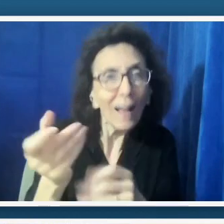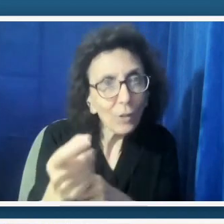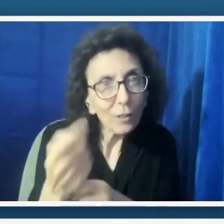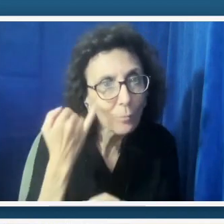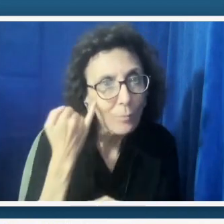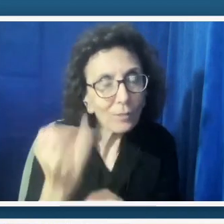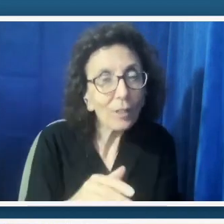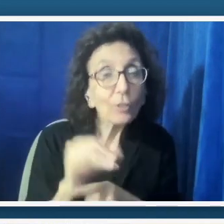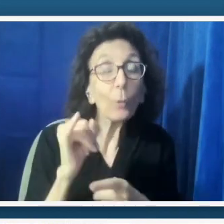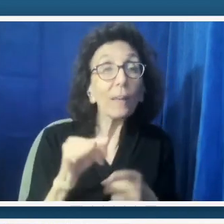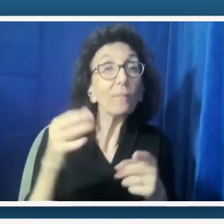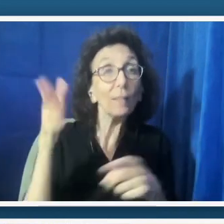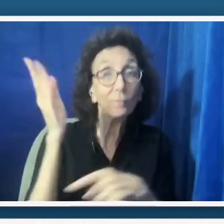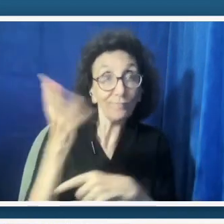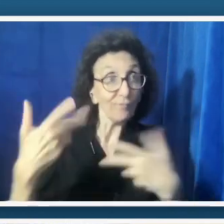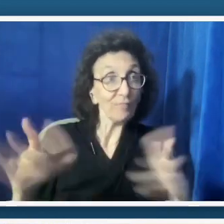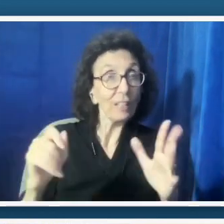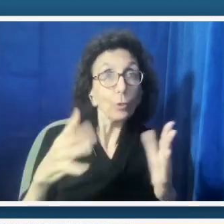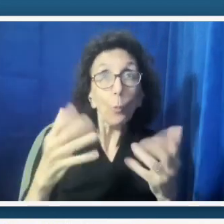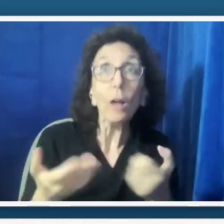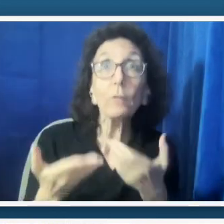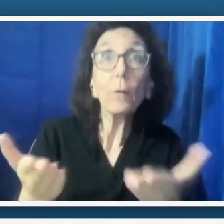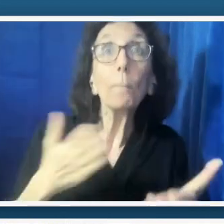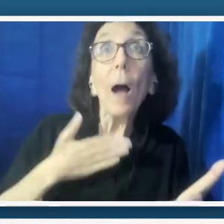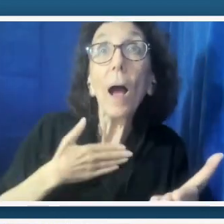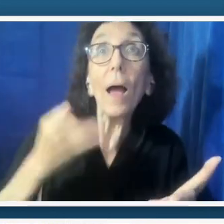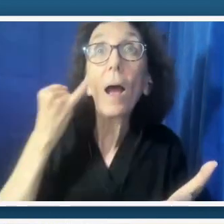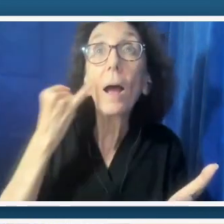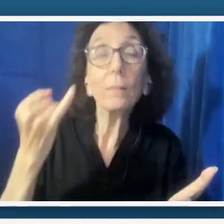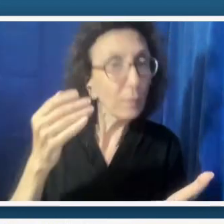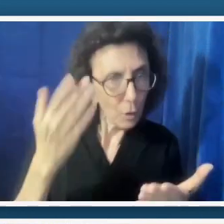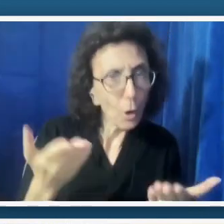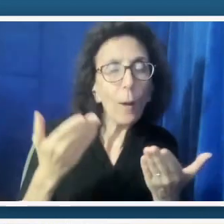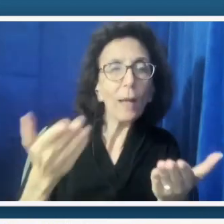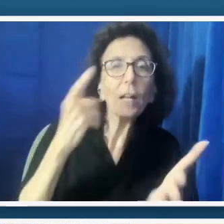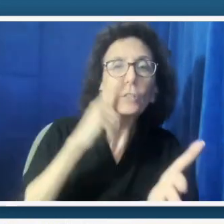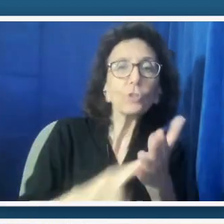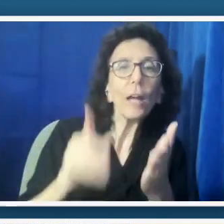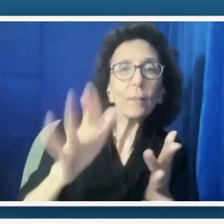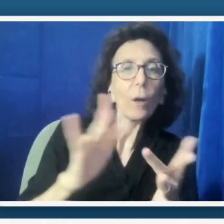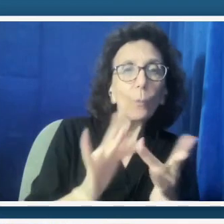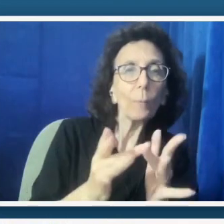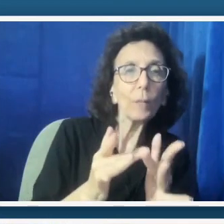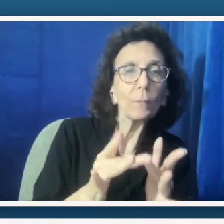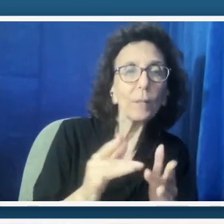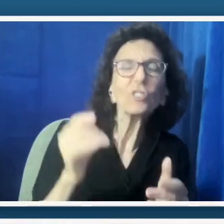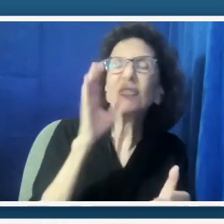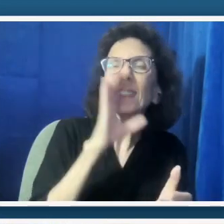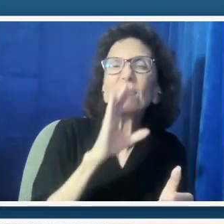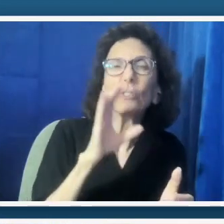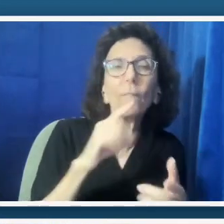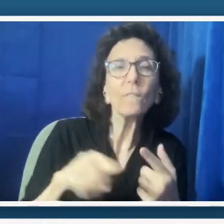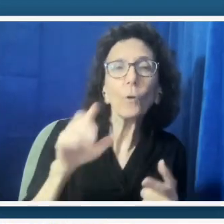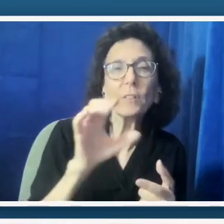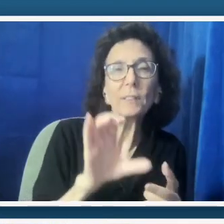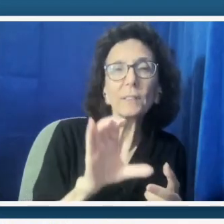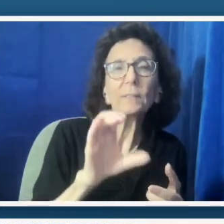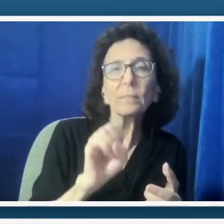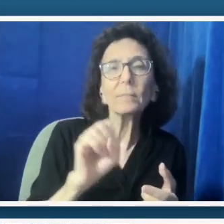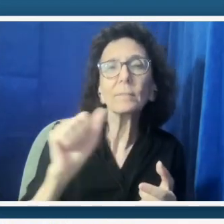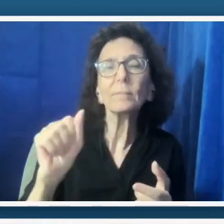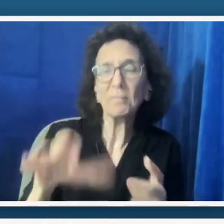own concept to them, you can find more information on how to do so on their website, which can be found through a simple internet search. But since